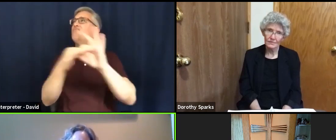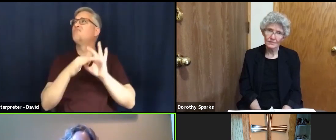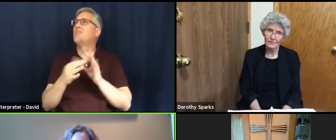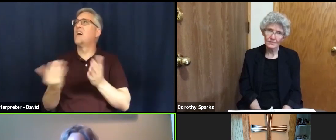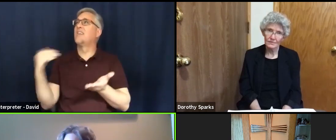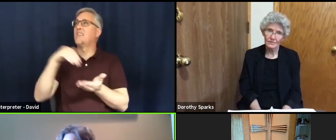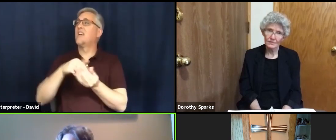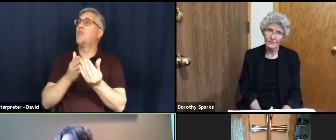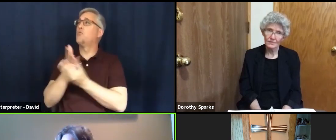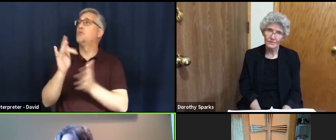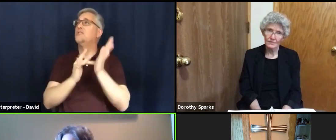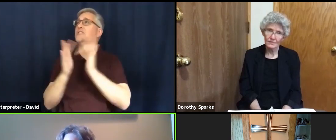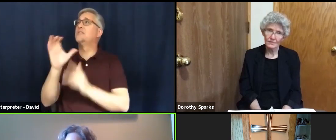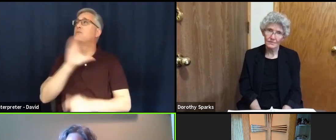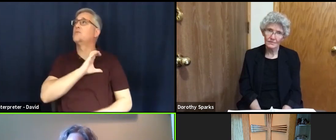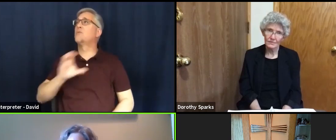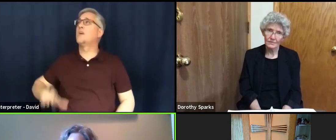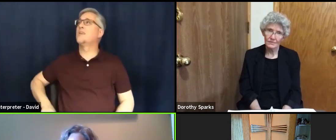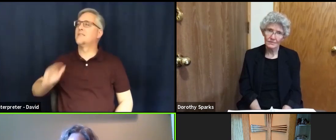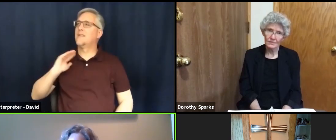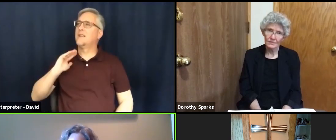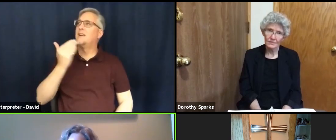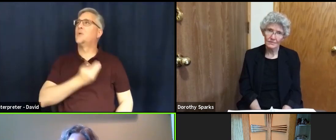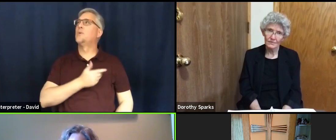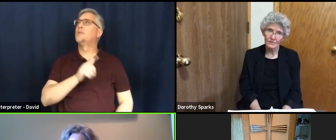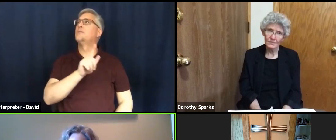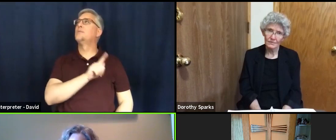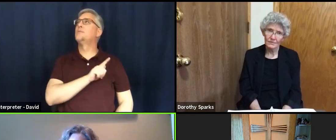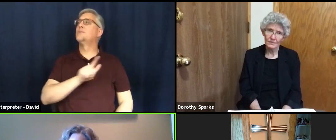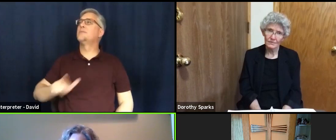through Jesus Christ, our Lord.